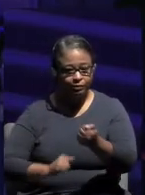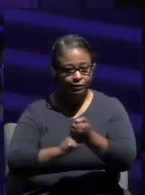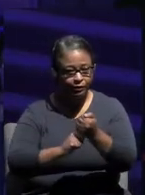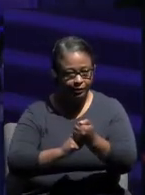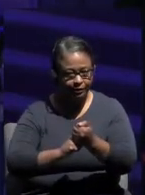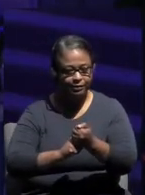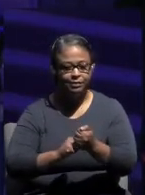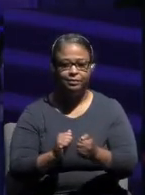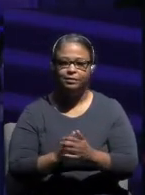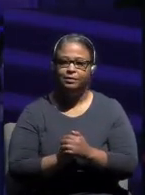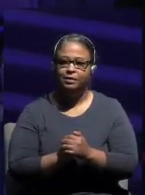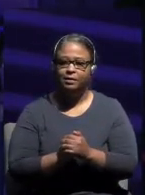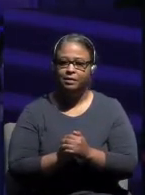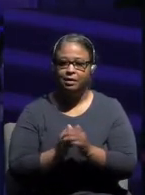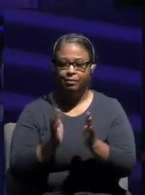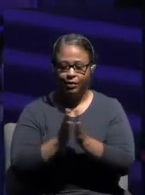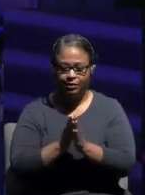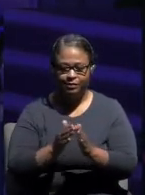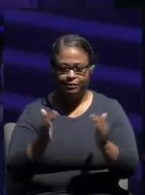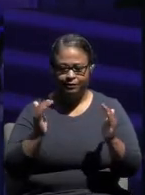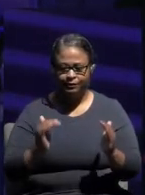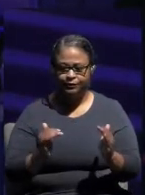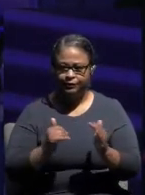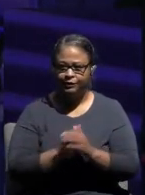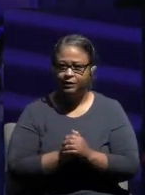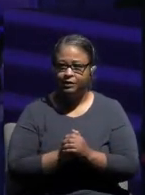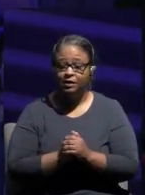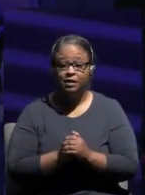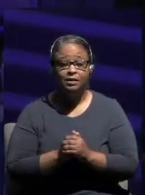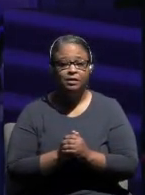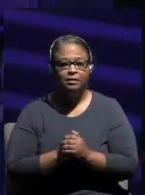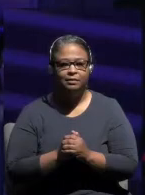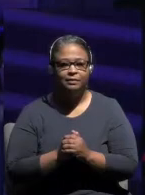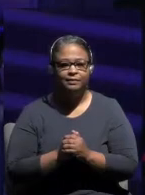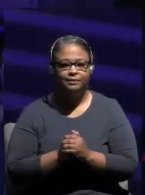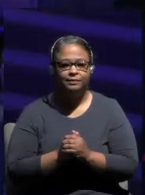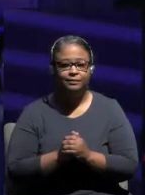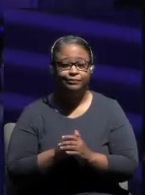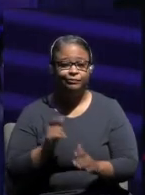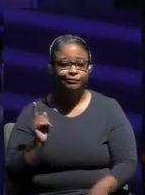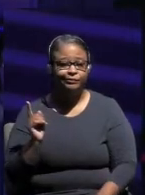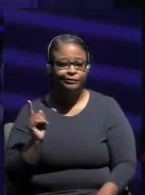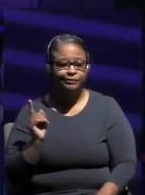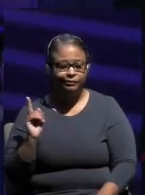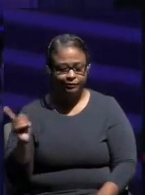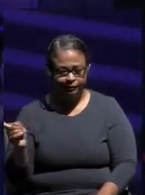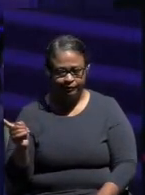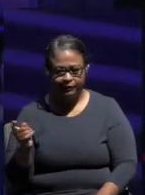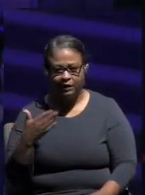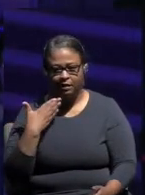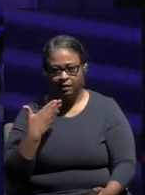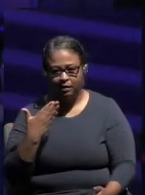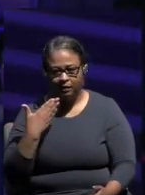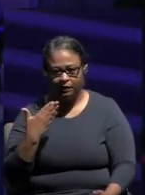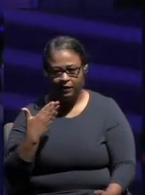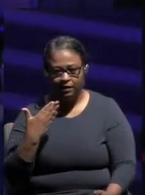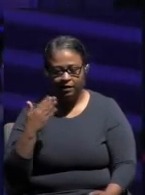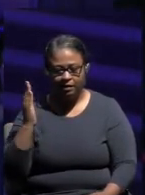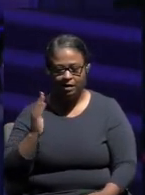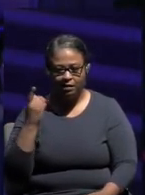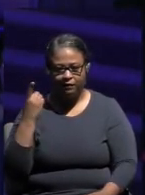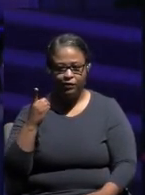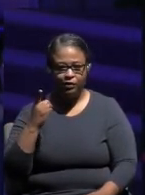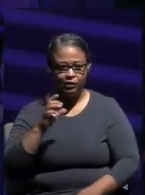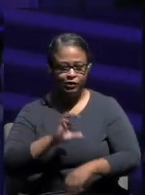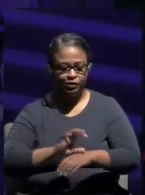death. And we thank the Lord that the church family is in existence so that we can lean on each other in